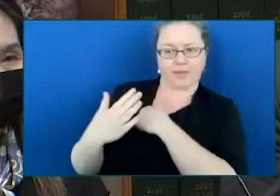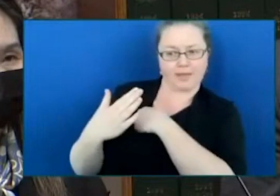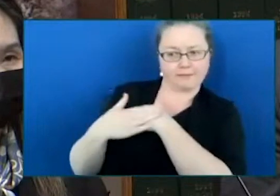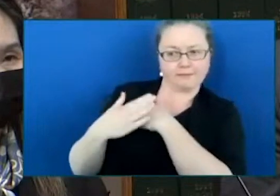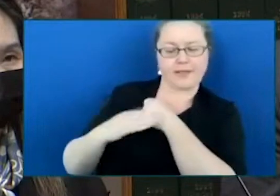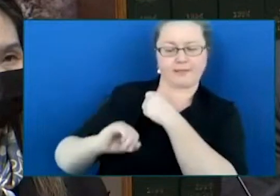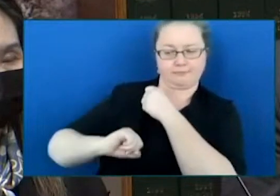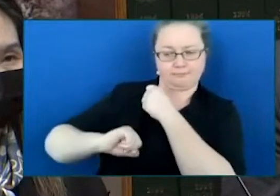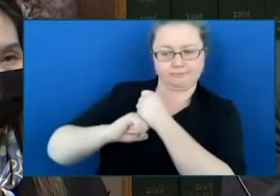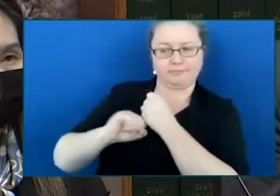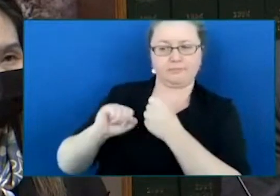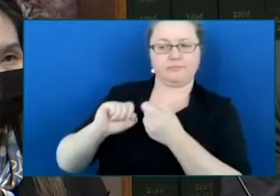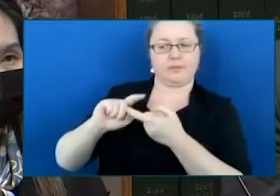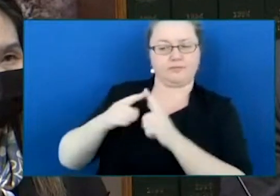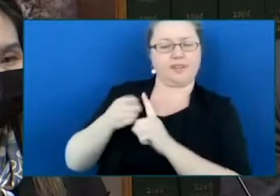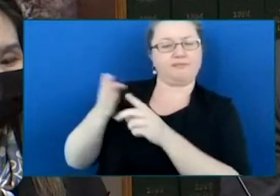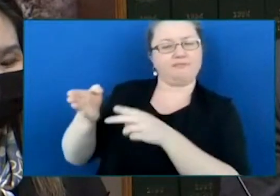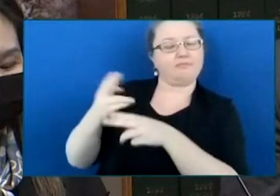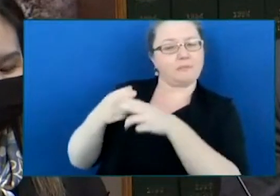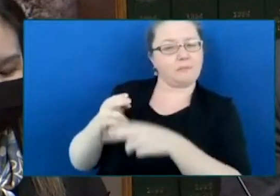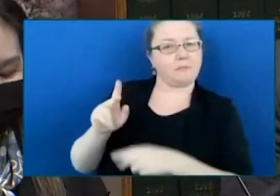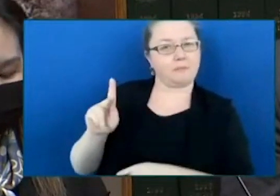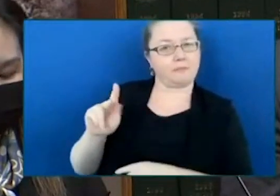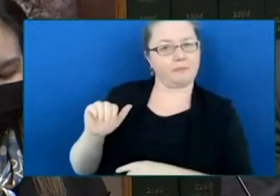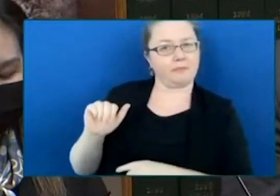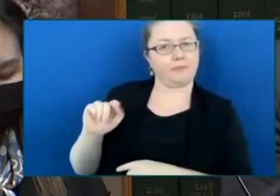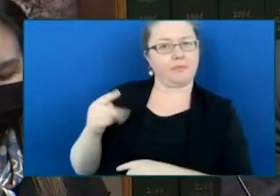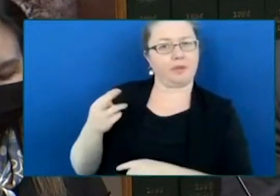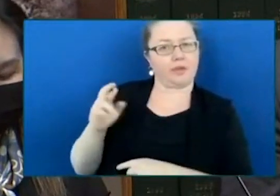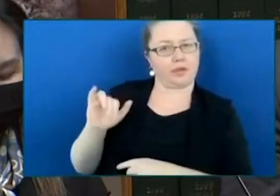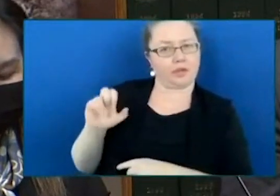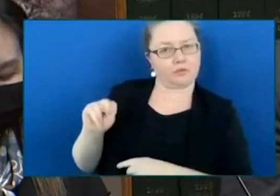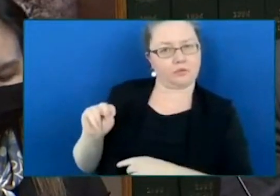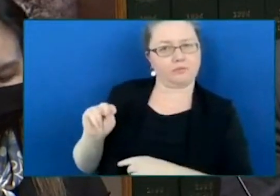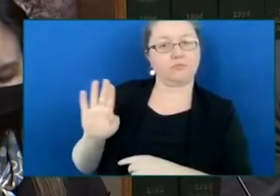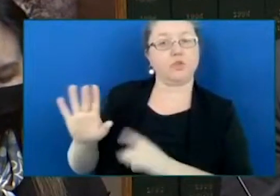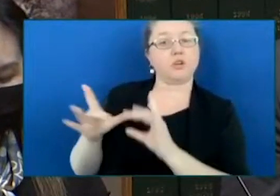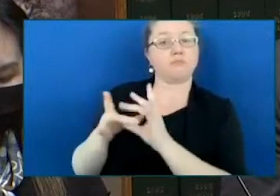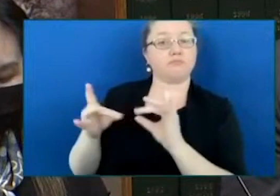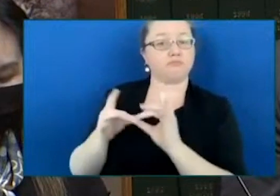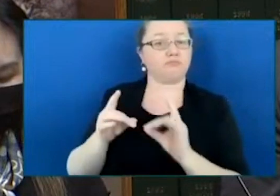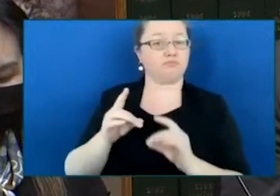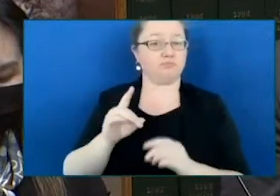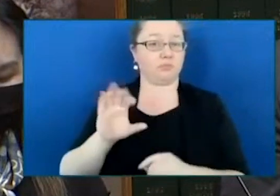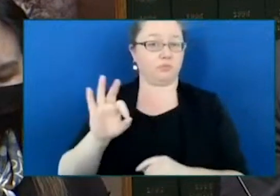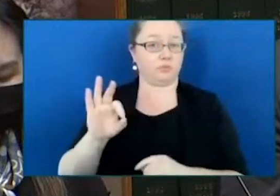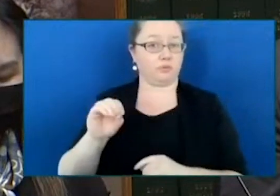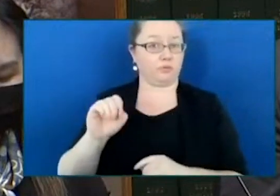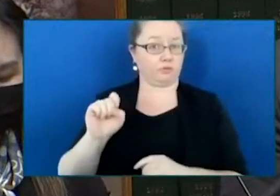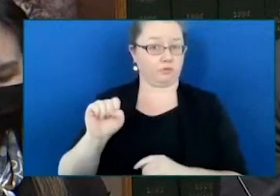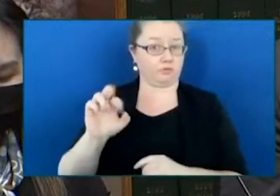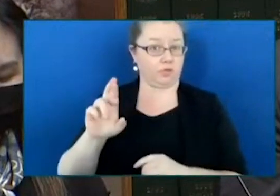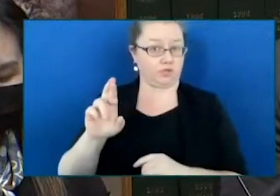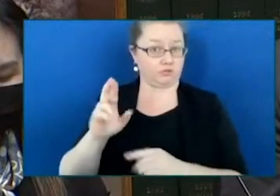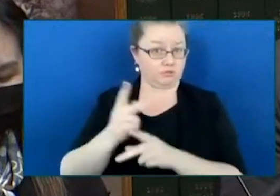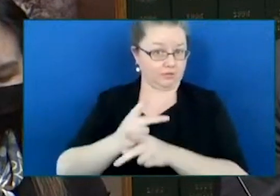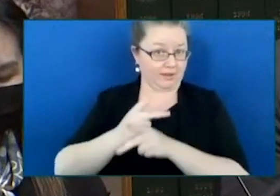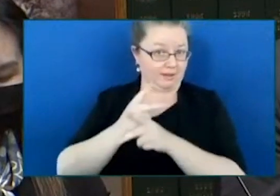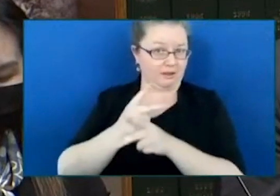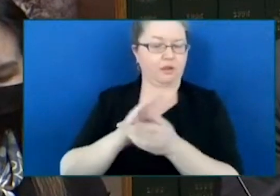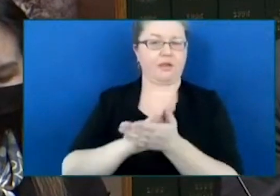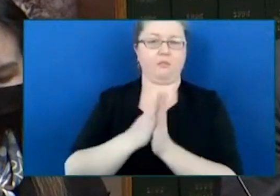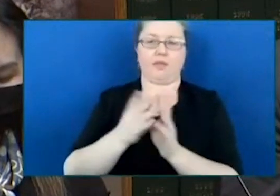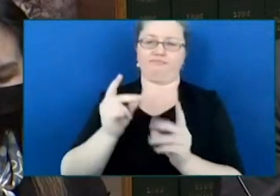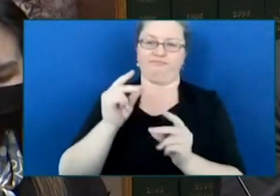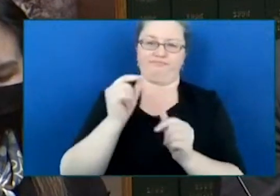As Catherine described it, foster care is a superhighway to homelessness. And she called on government to be